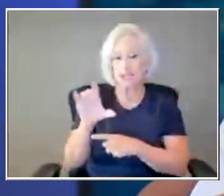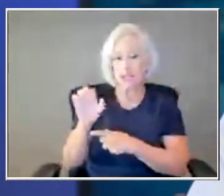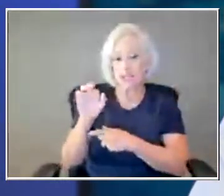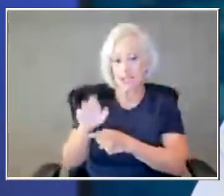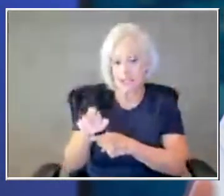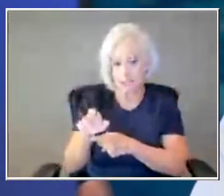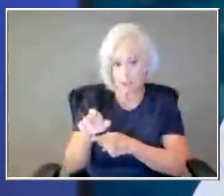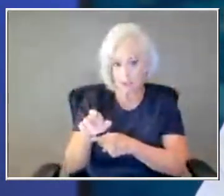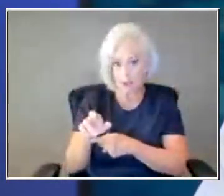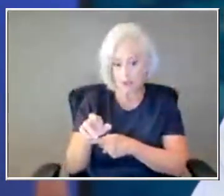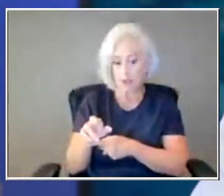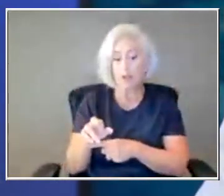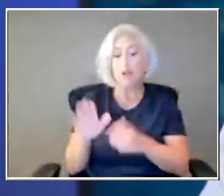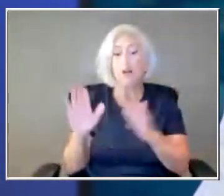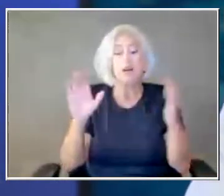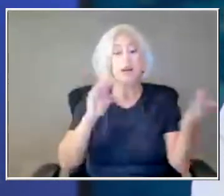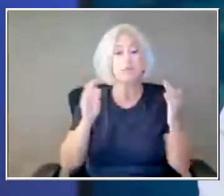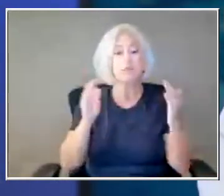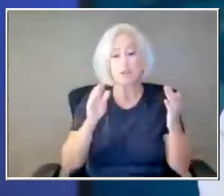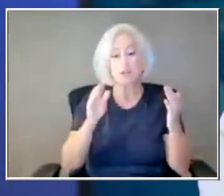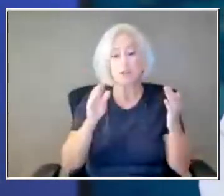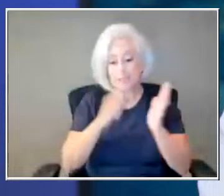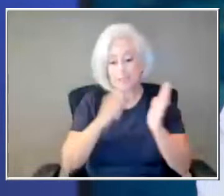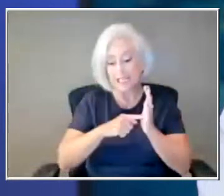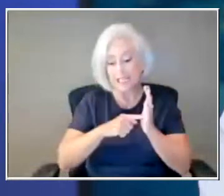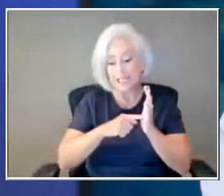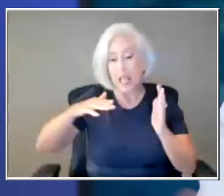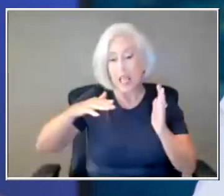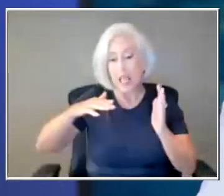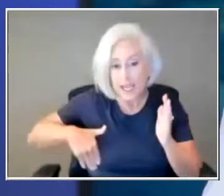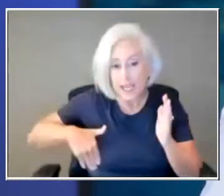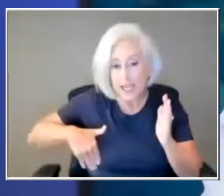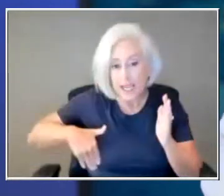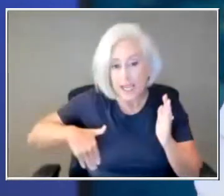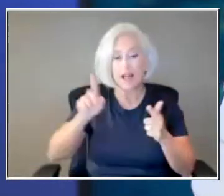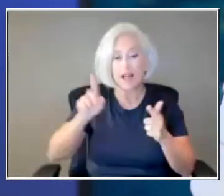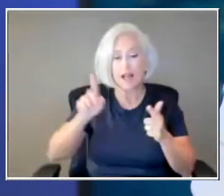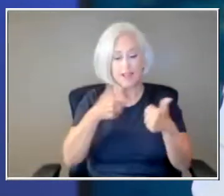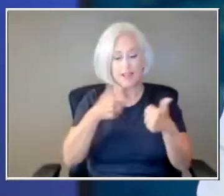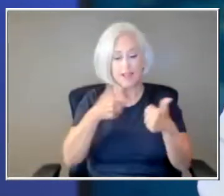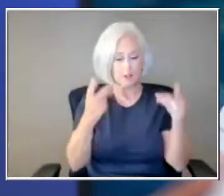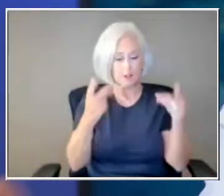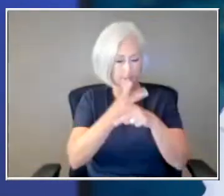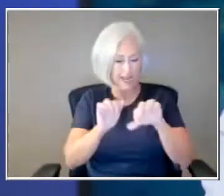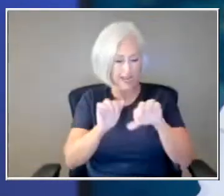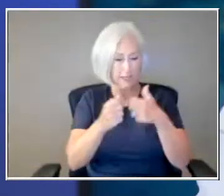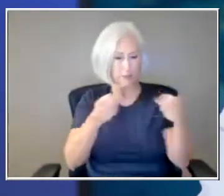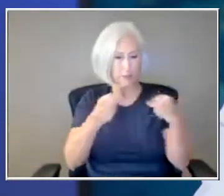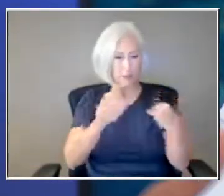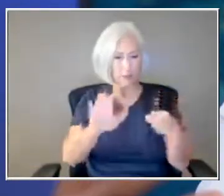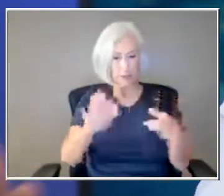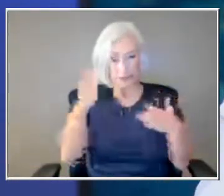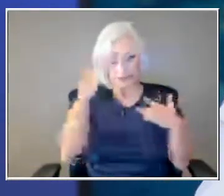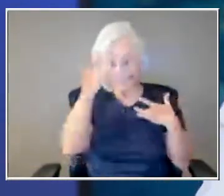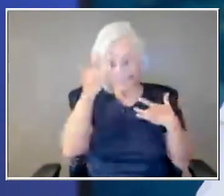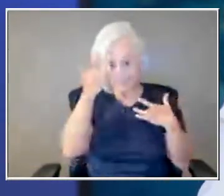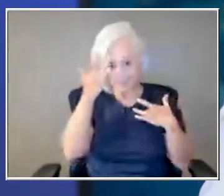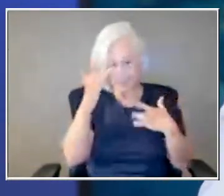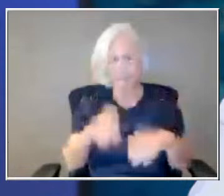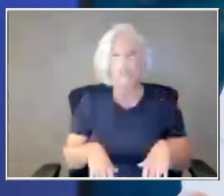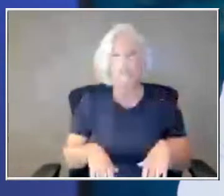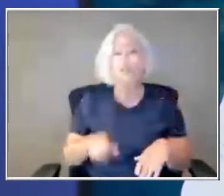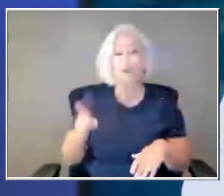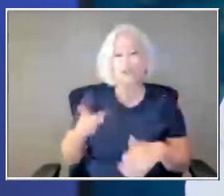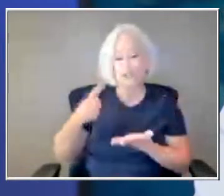and trying to kind of manage or salvage the situation. And exactly what Tim pointed out is he spoke with his family, his 2 sons,